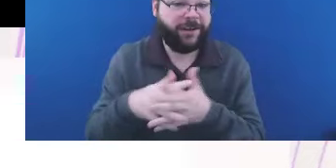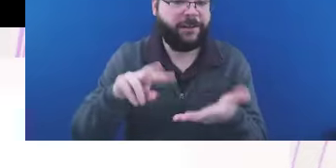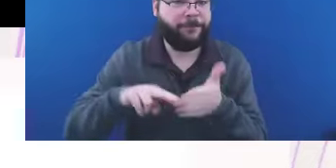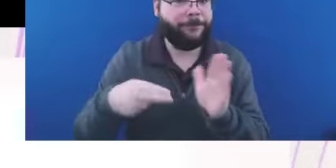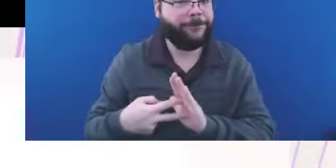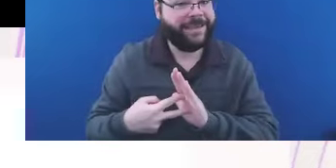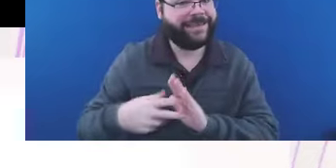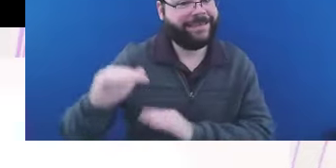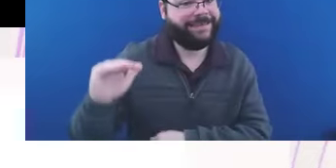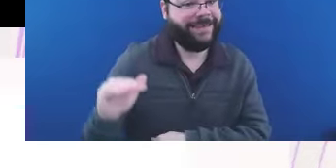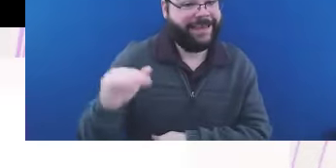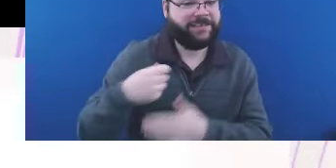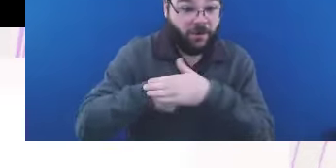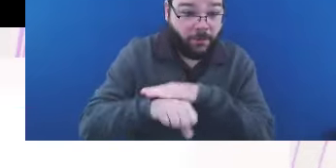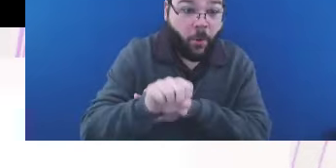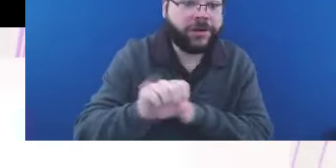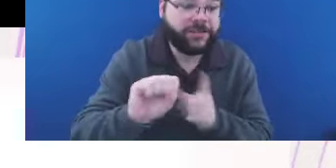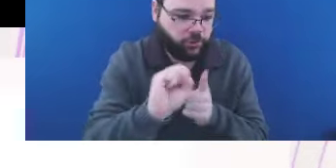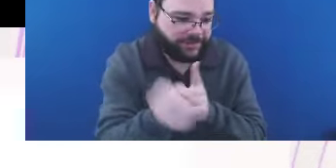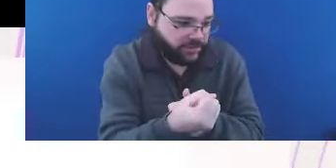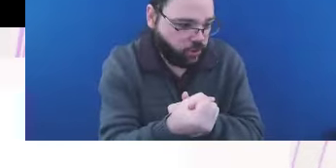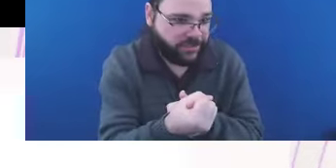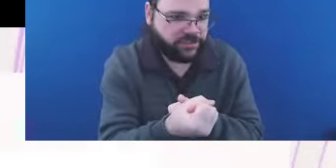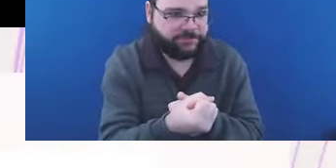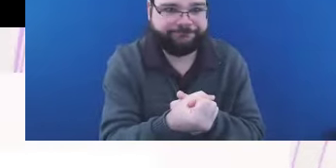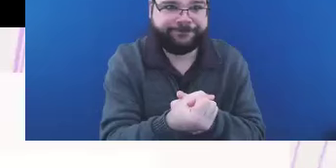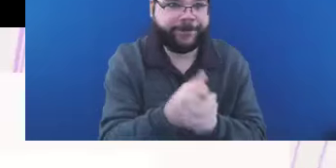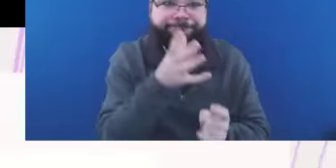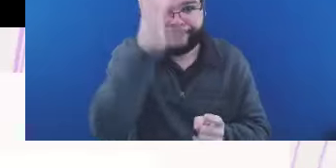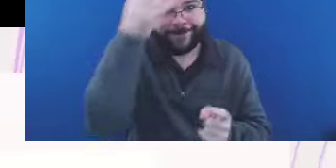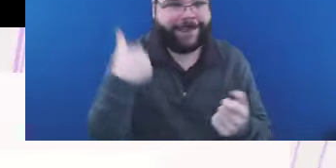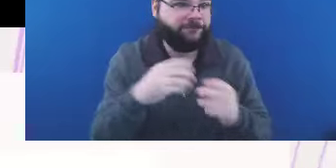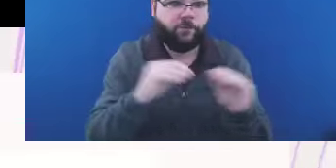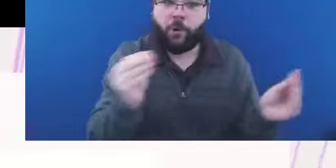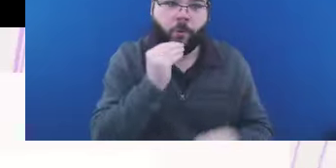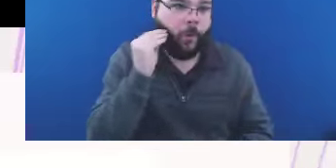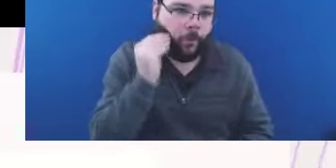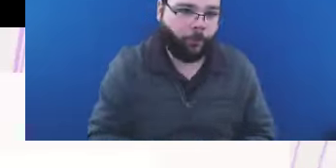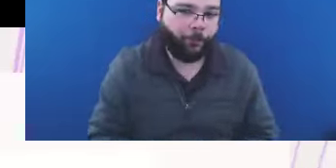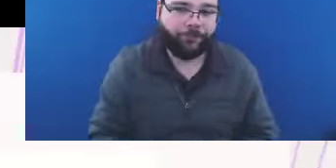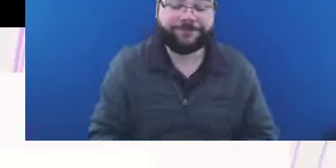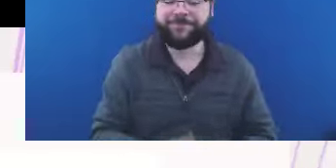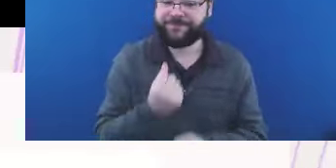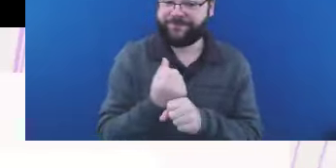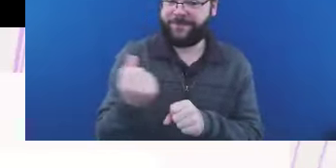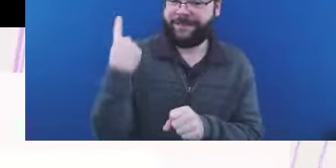born into a circumstance of homelessness. Just last year, the Department of Housing and Urban